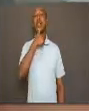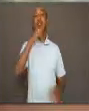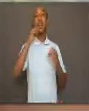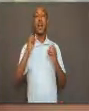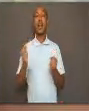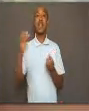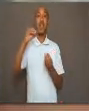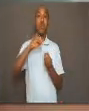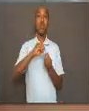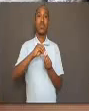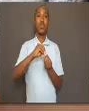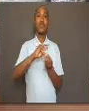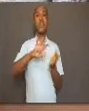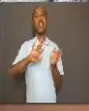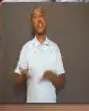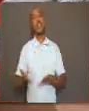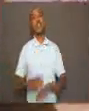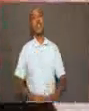even cause fatality.